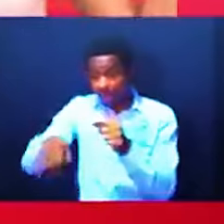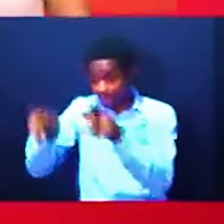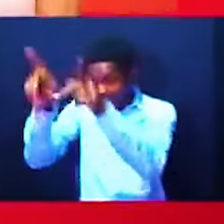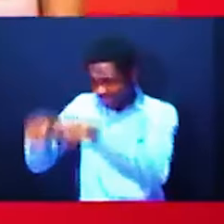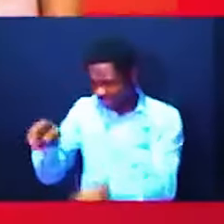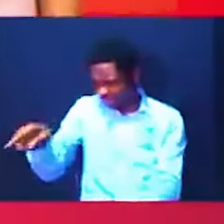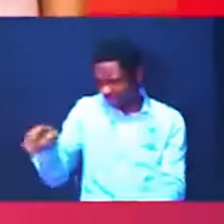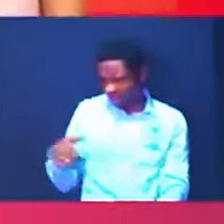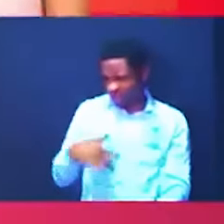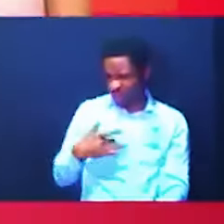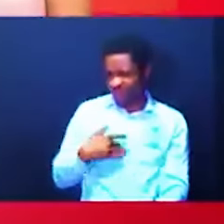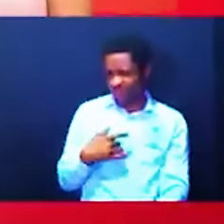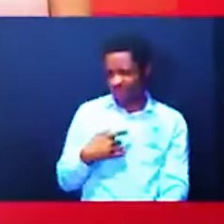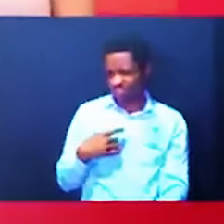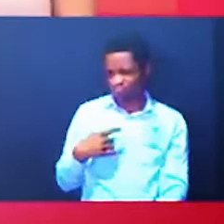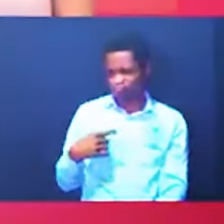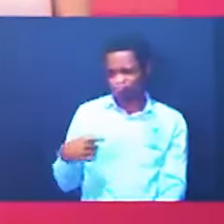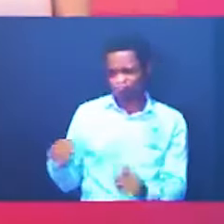Now your